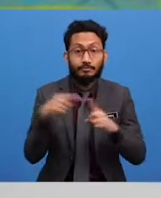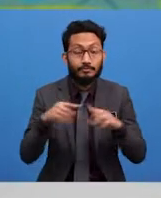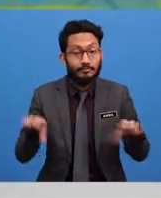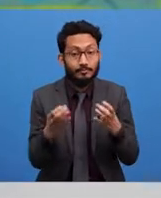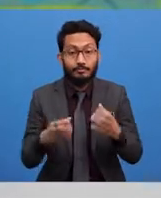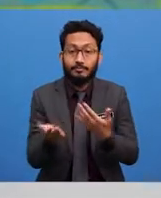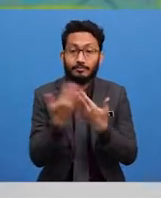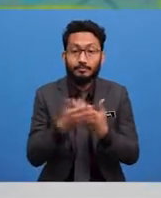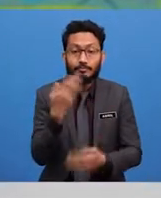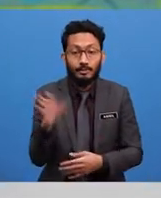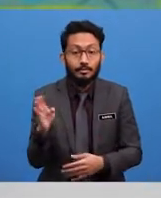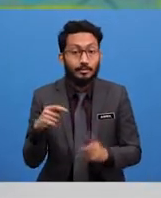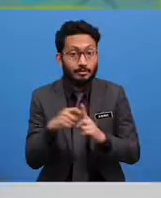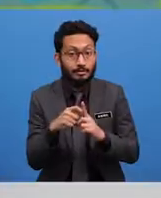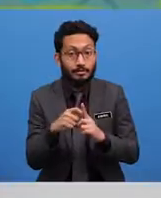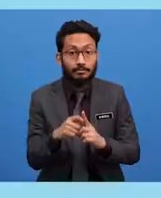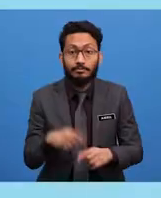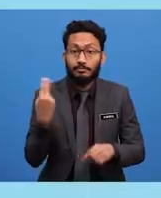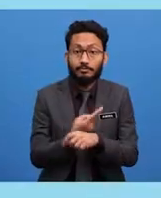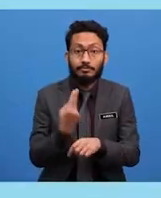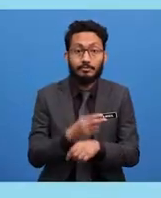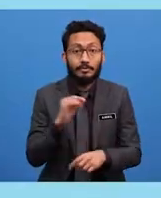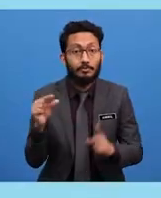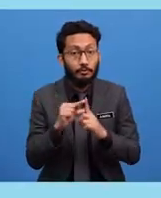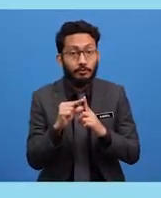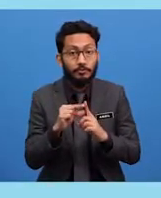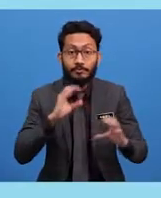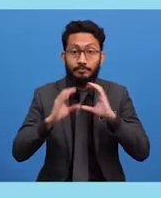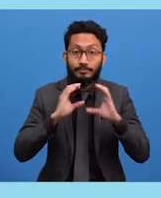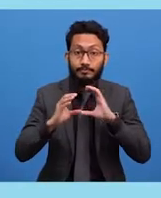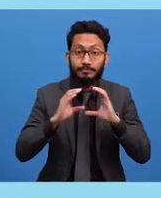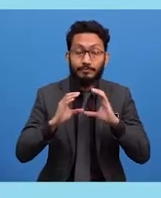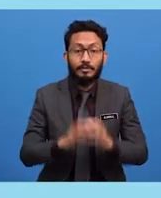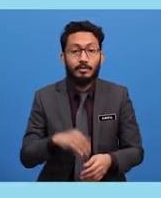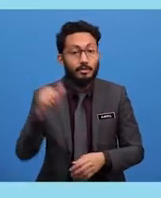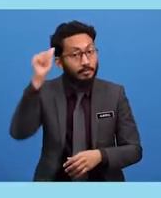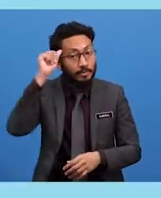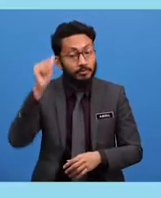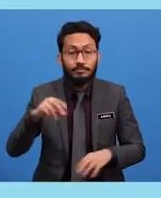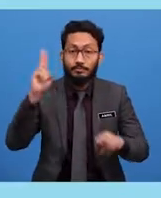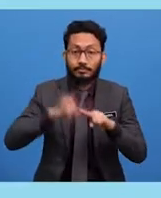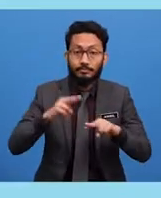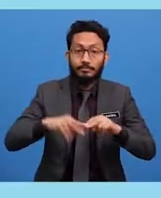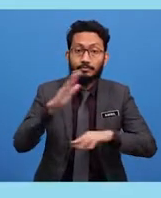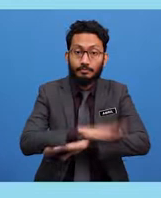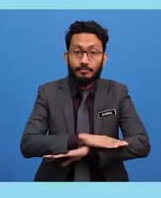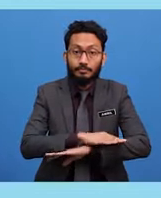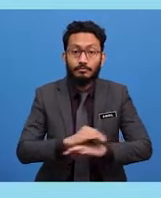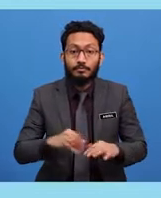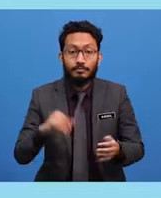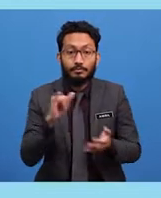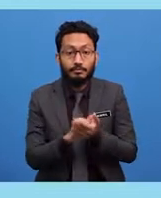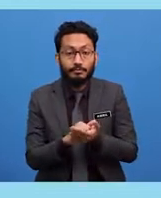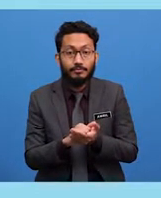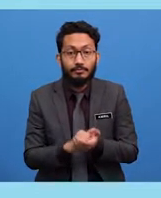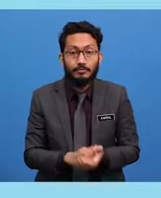past sentence using the word, say, Abu sat on that table